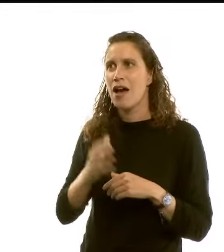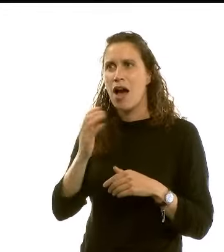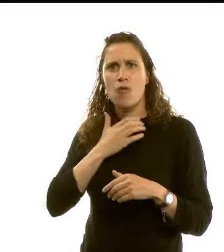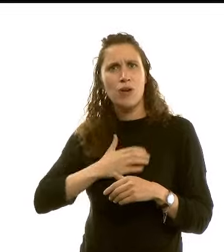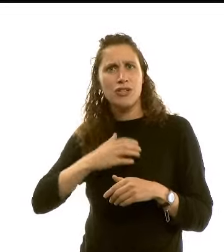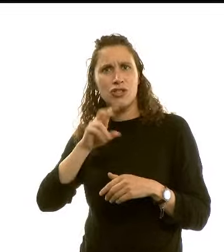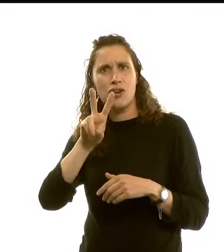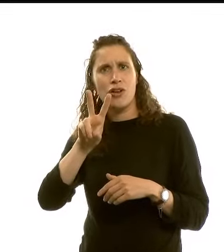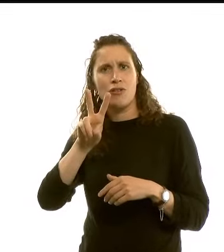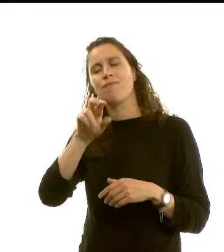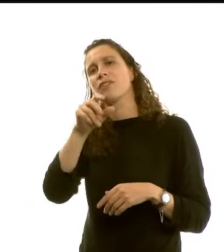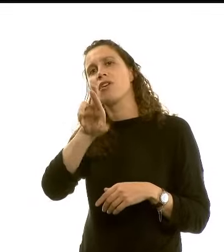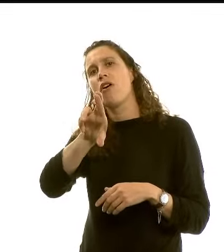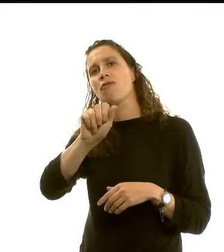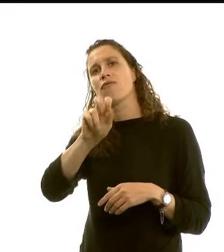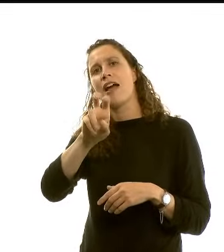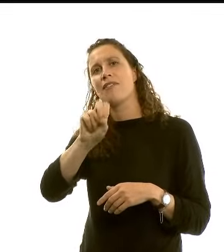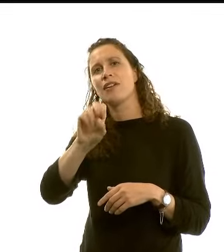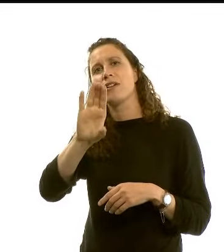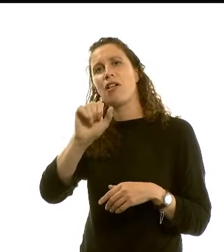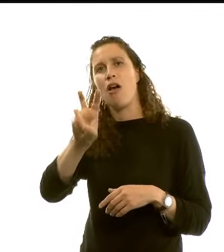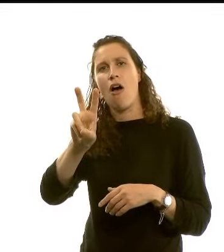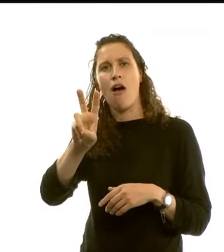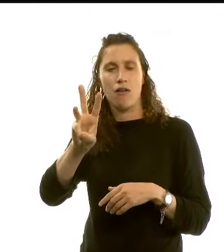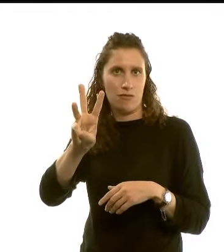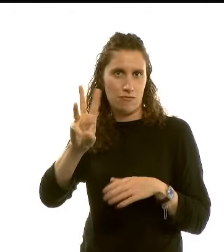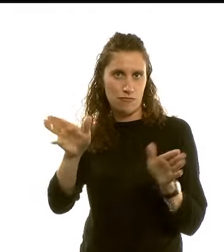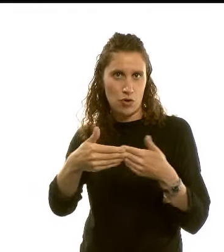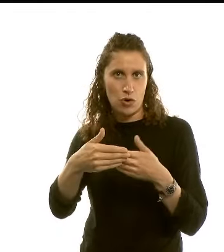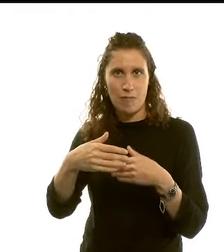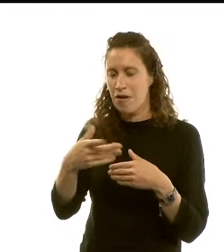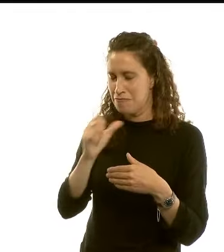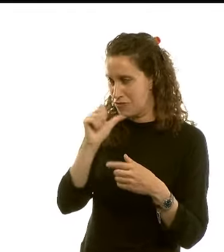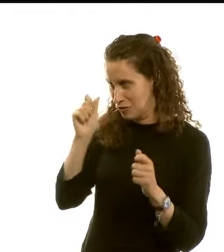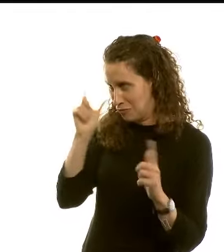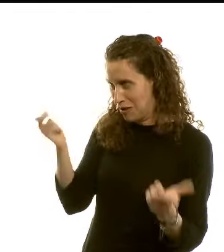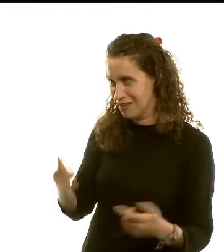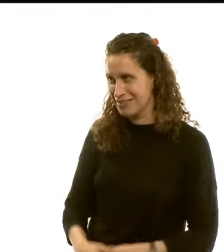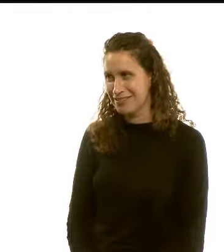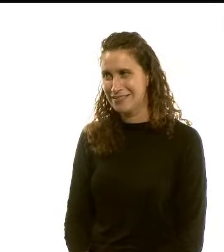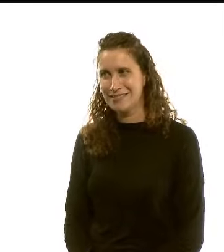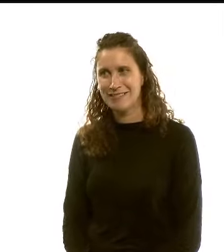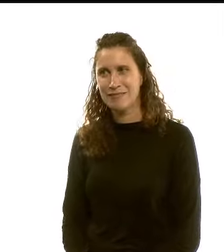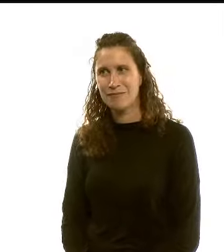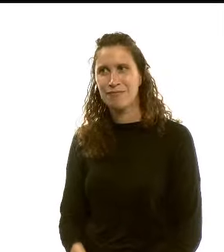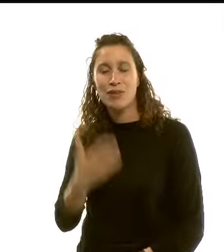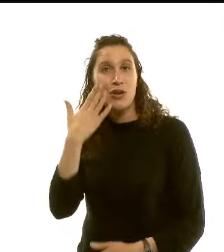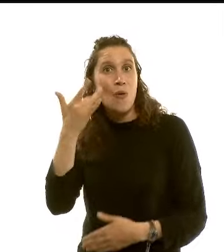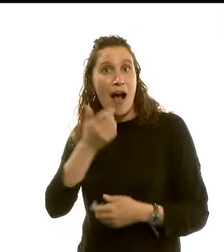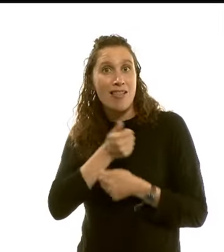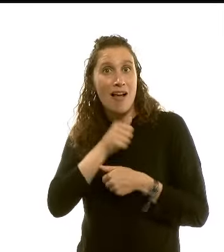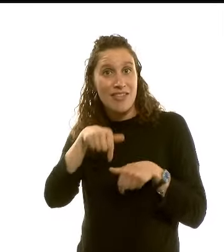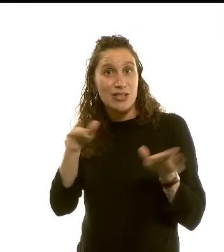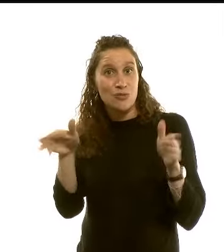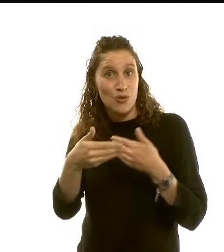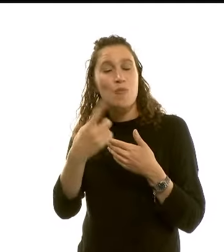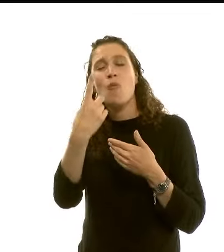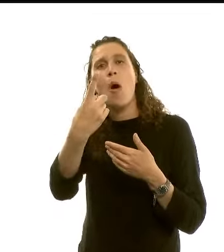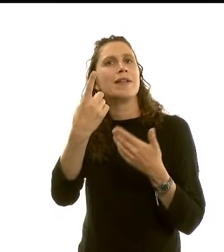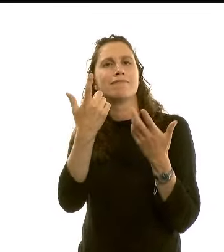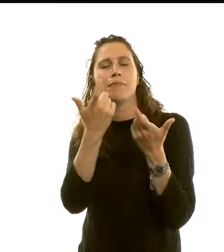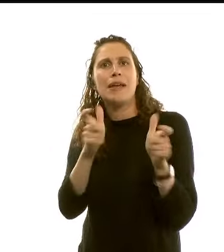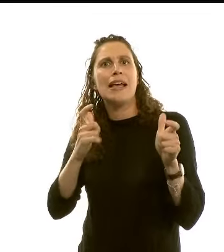room. You know, I'm a Ravenclaw. Oh, that is maybe the least surprising thing about you today. And you know why I love this room is that it was one of the main